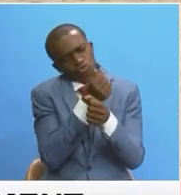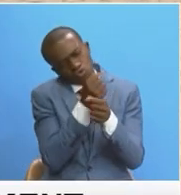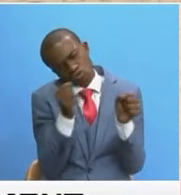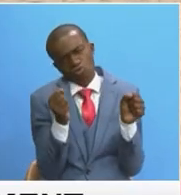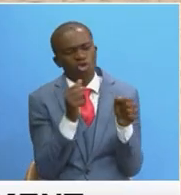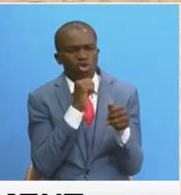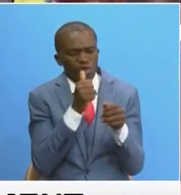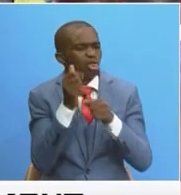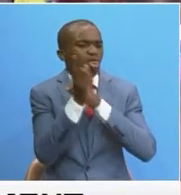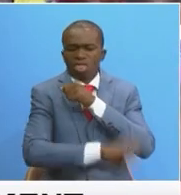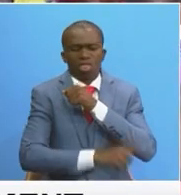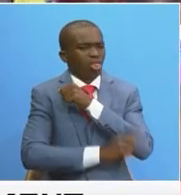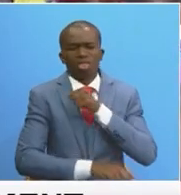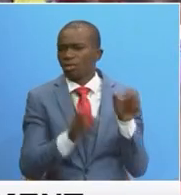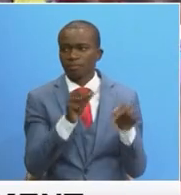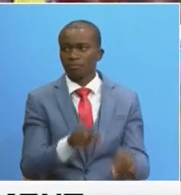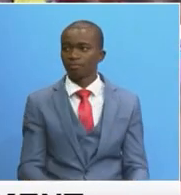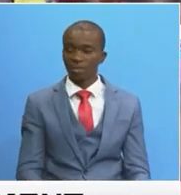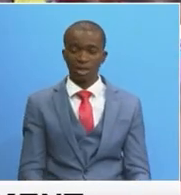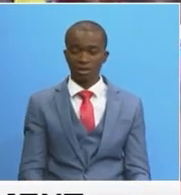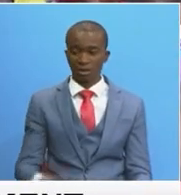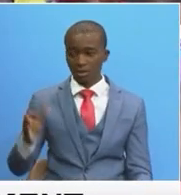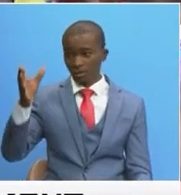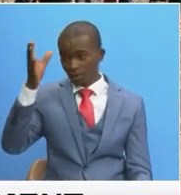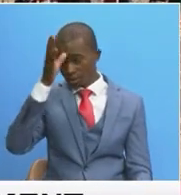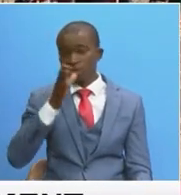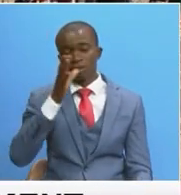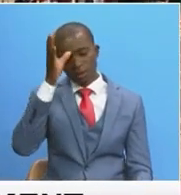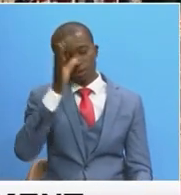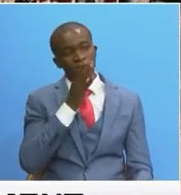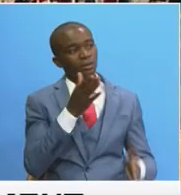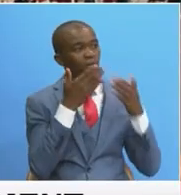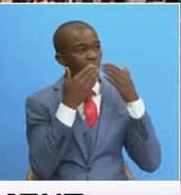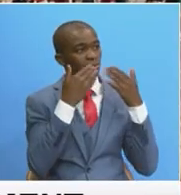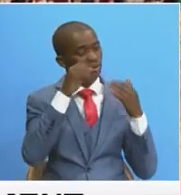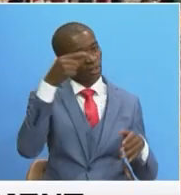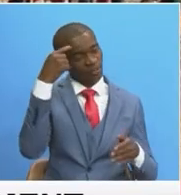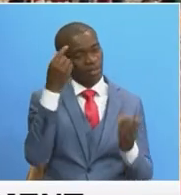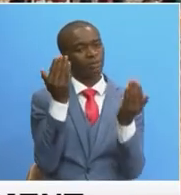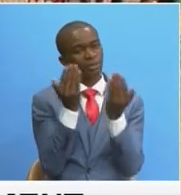have better children. The parents appreciated the government's efforts but appealed for more